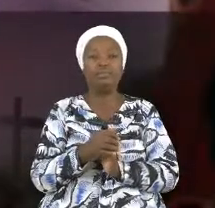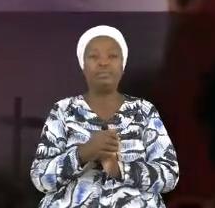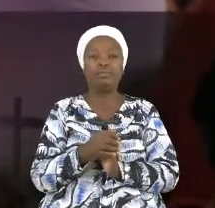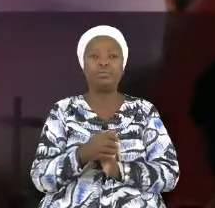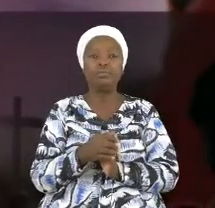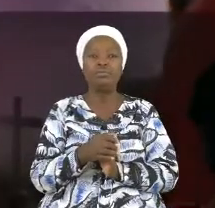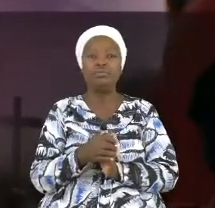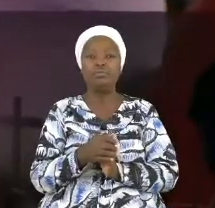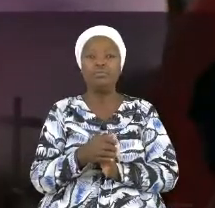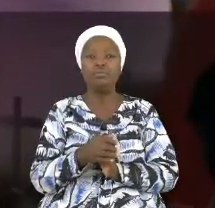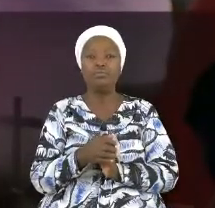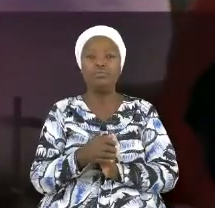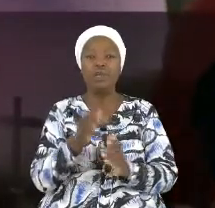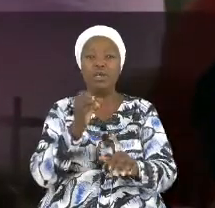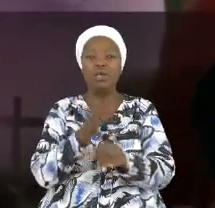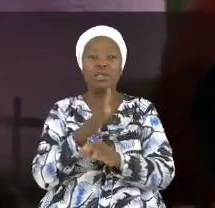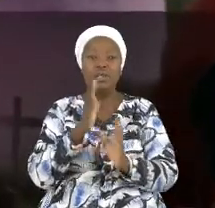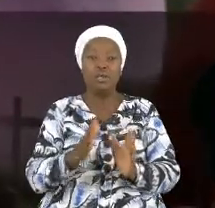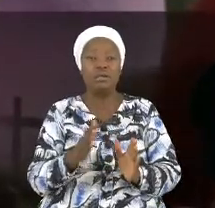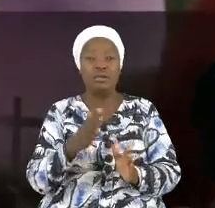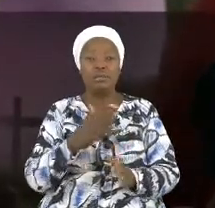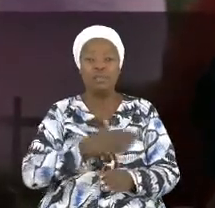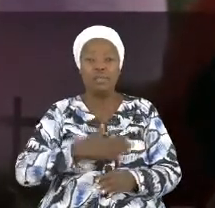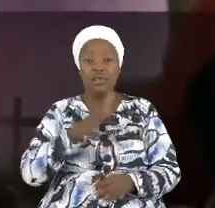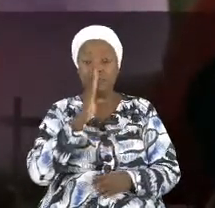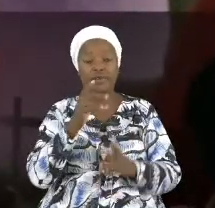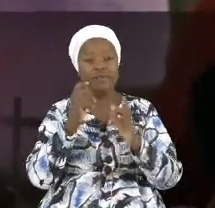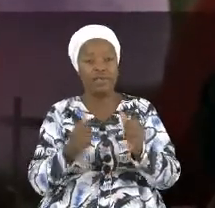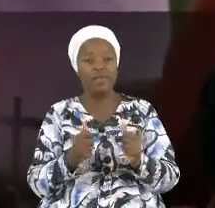Counselors, be fast.